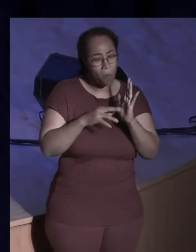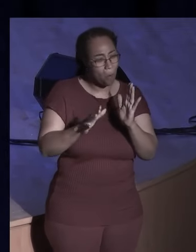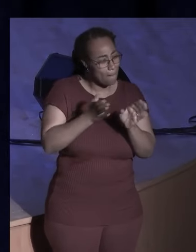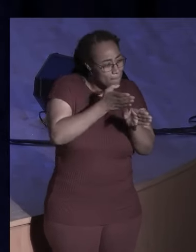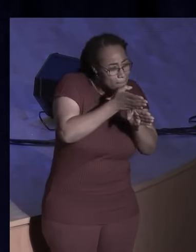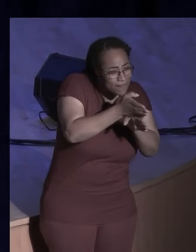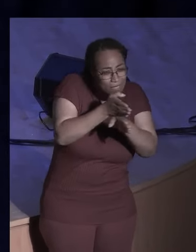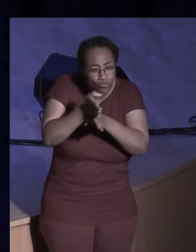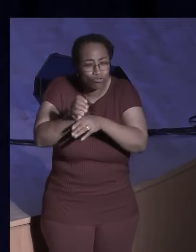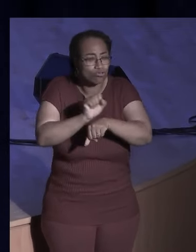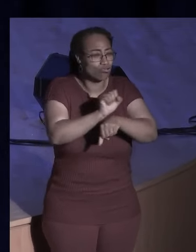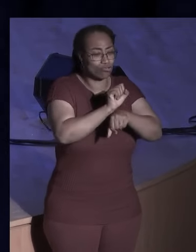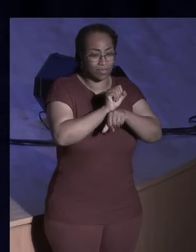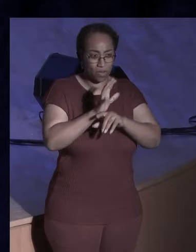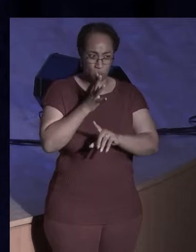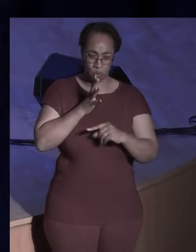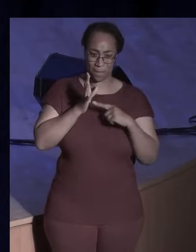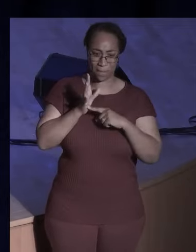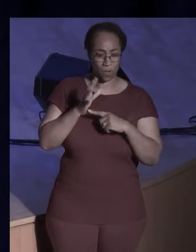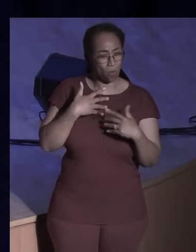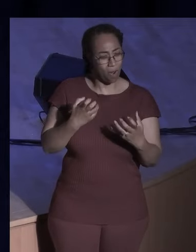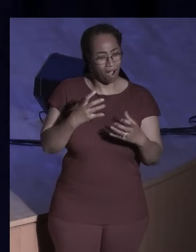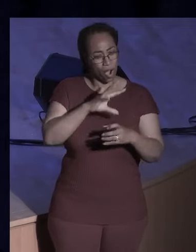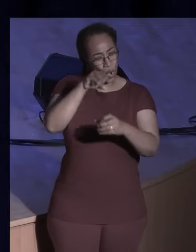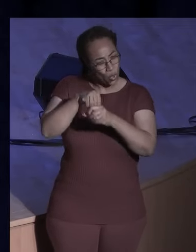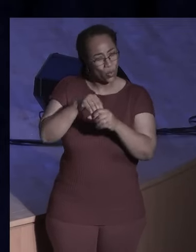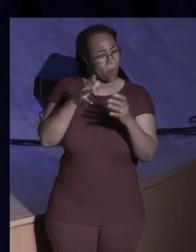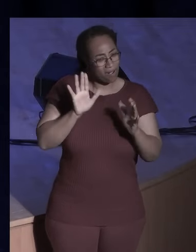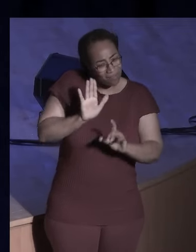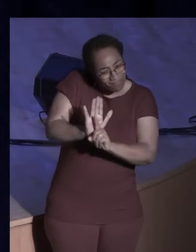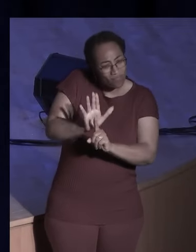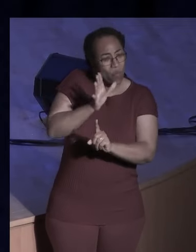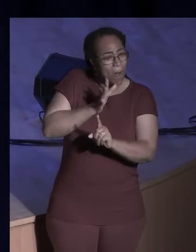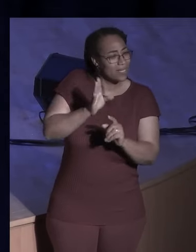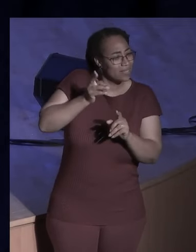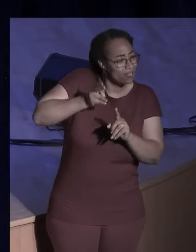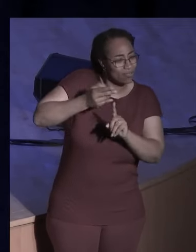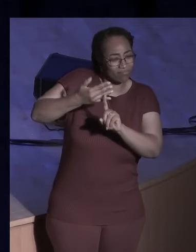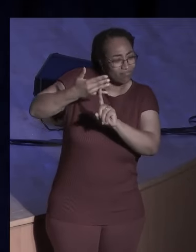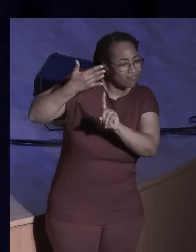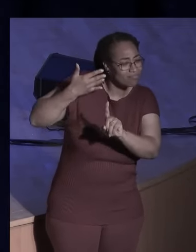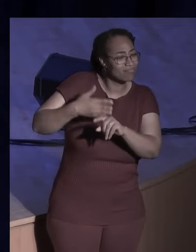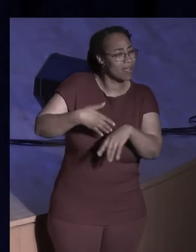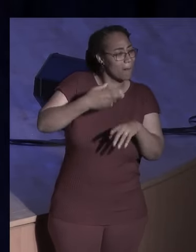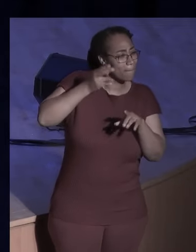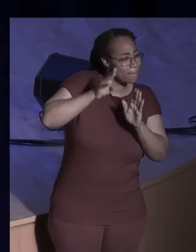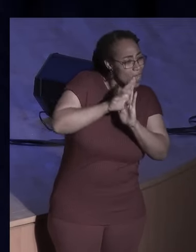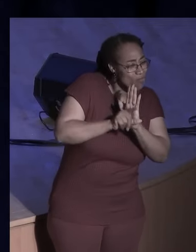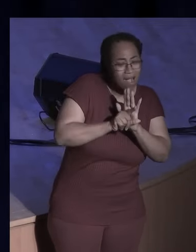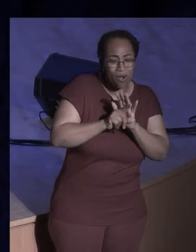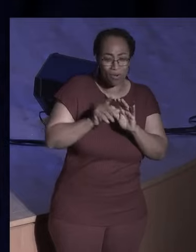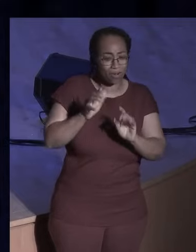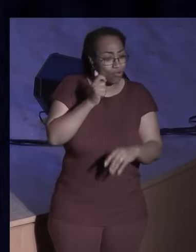intersectional approach to include women from all backgrounds, communities, and identities, from race and gender identity to